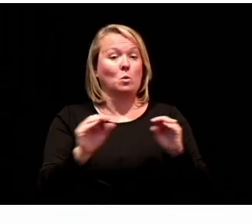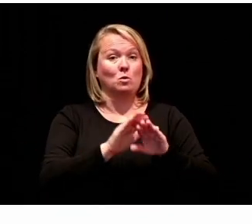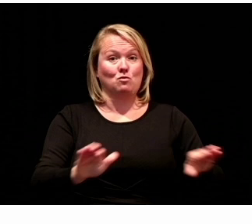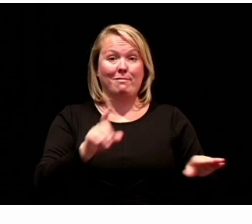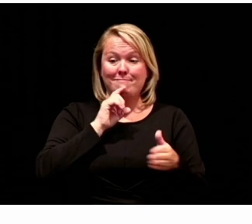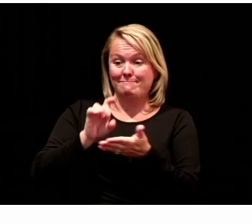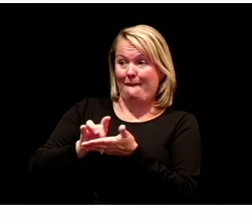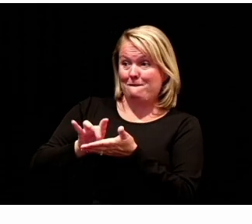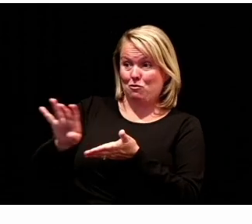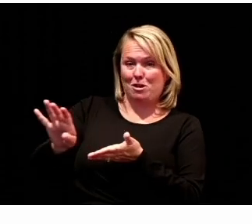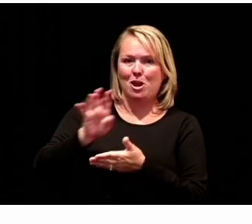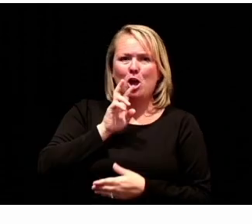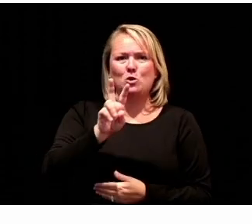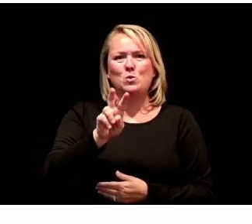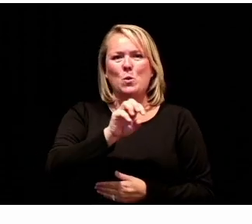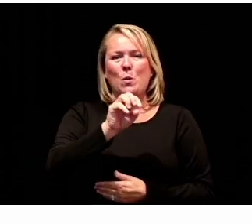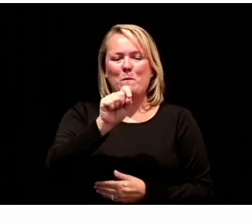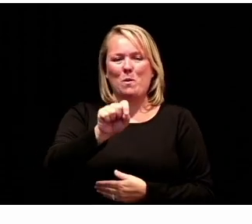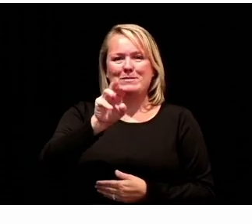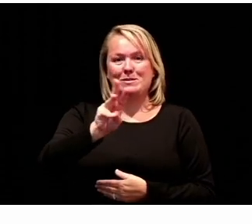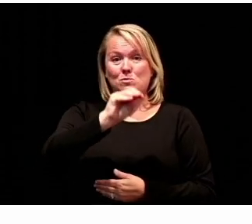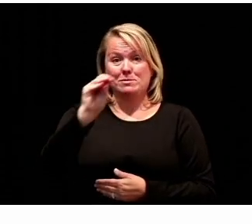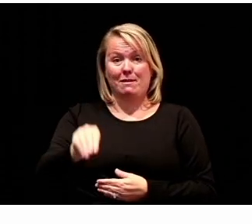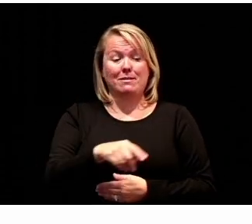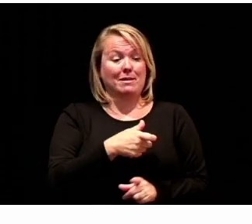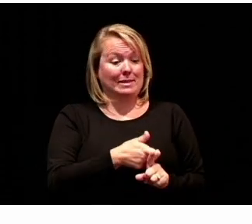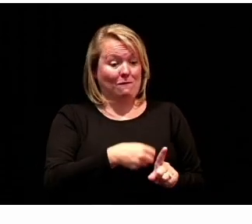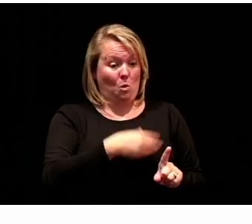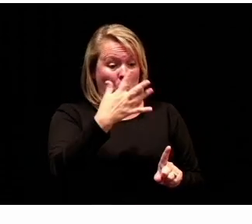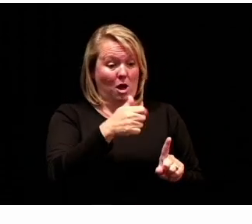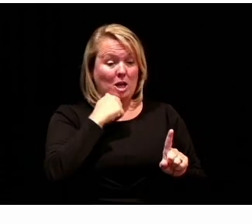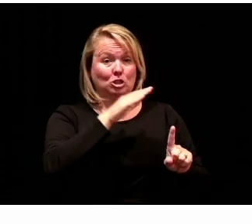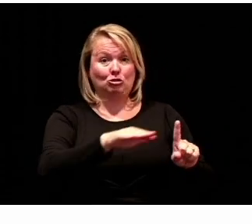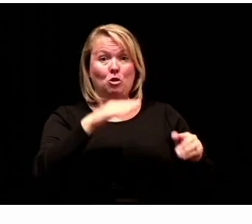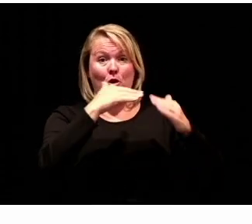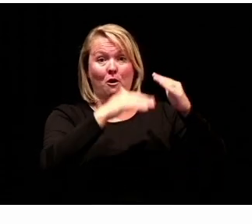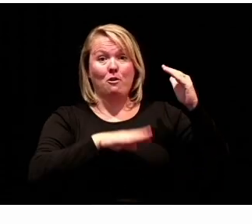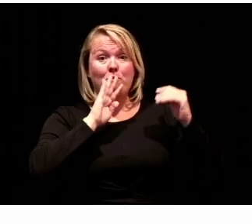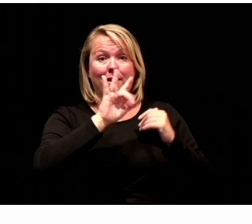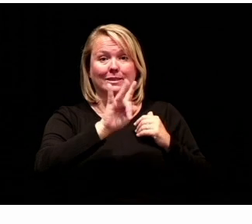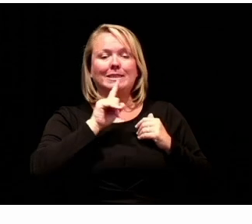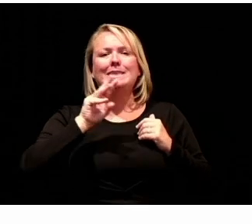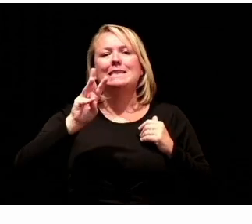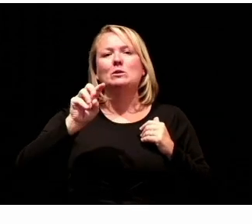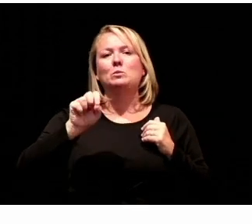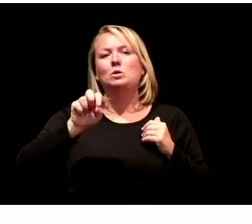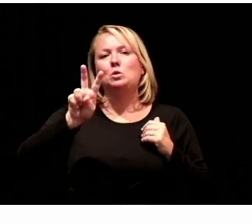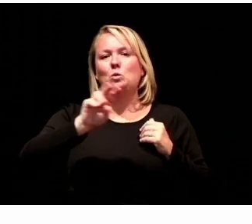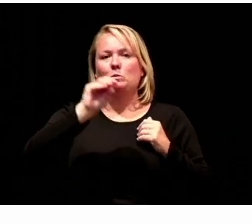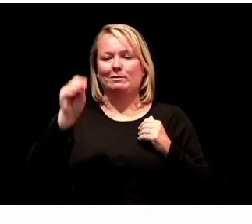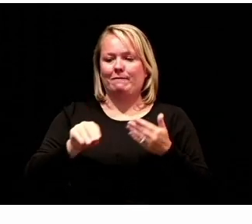is 31% of renters, which tells you, obviously, there's a gap in home ownership, which underlies this.